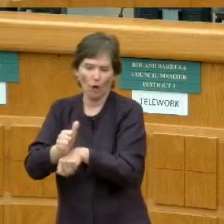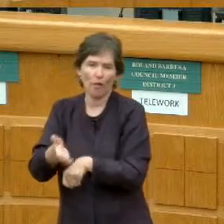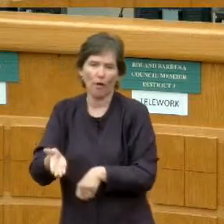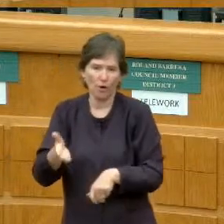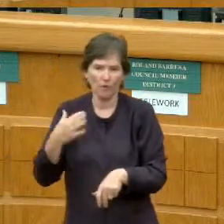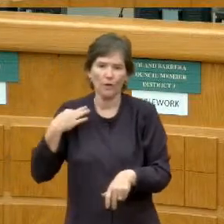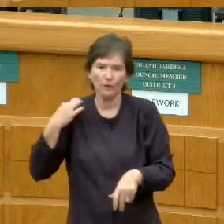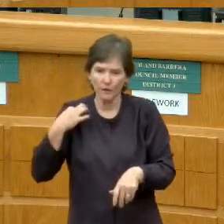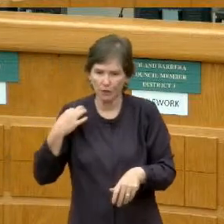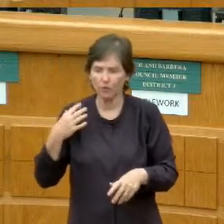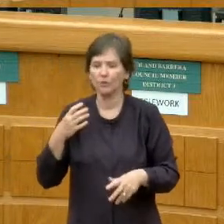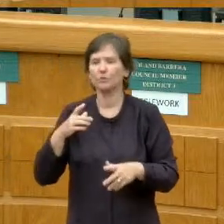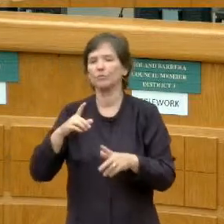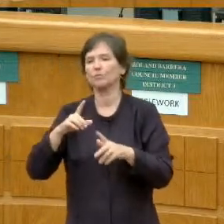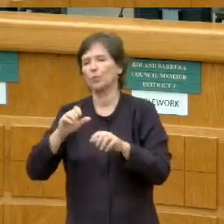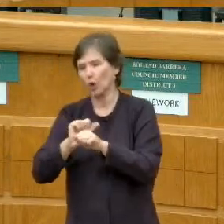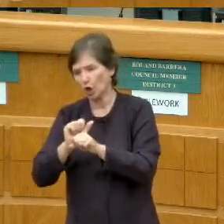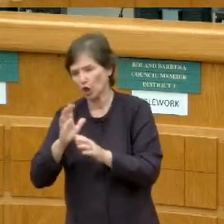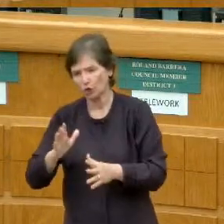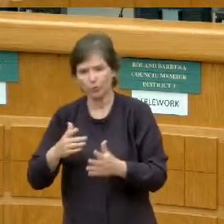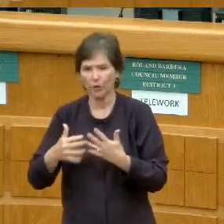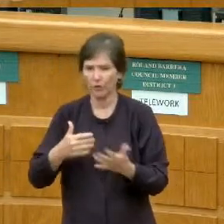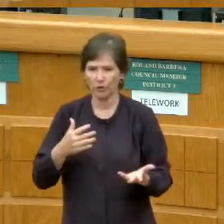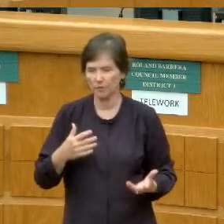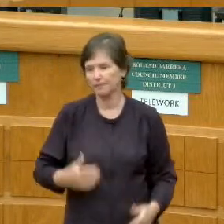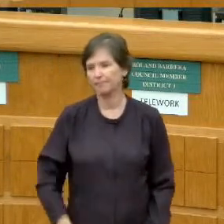exposure to those folks.